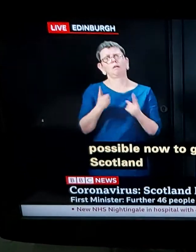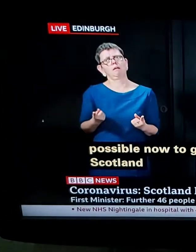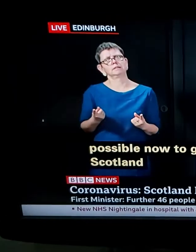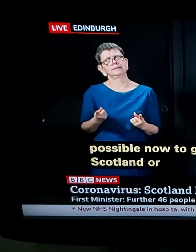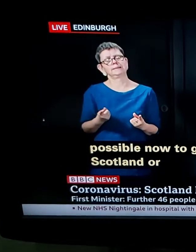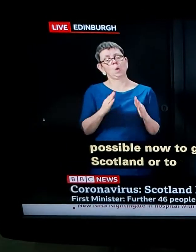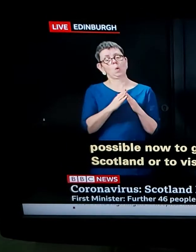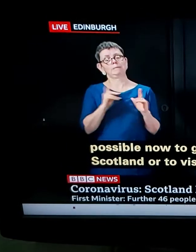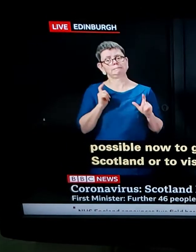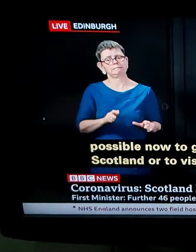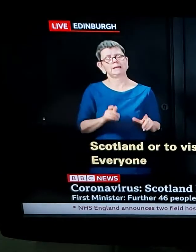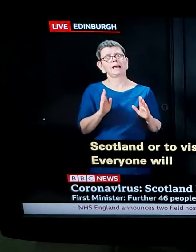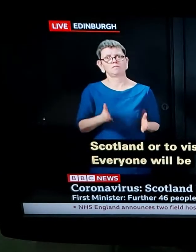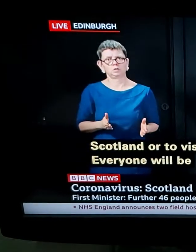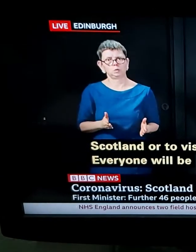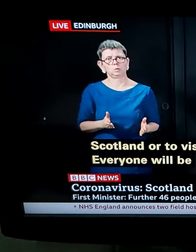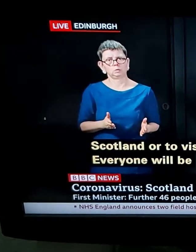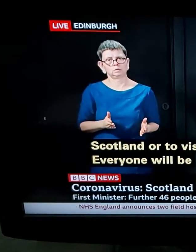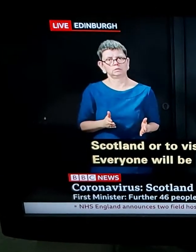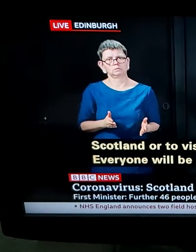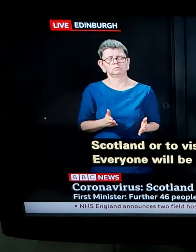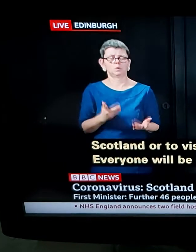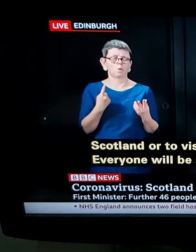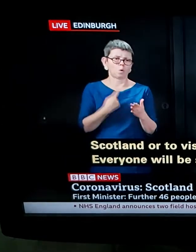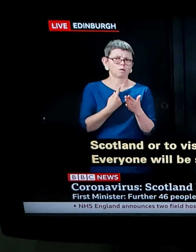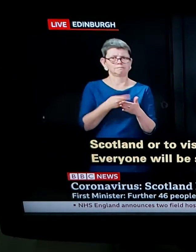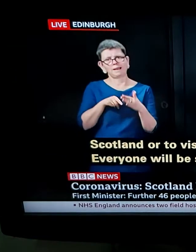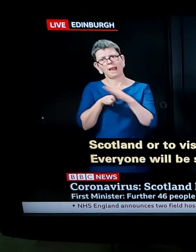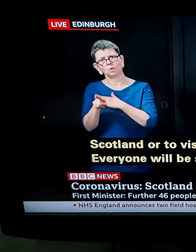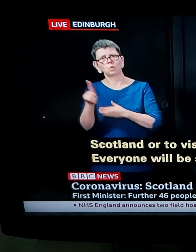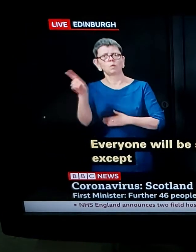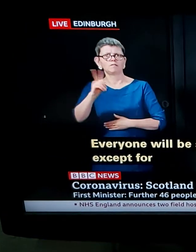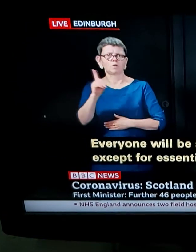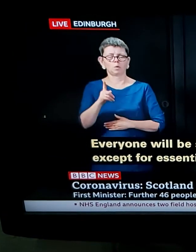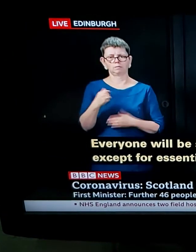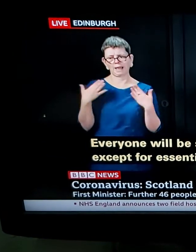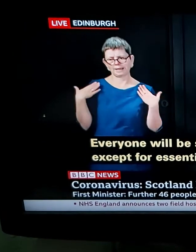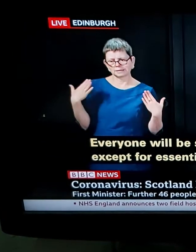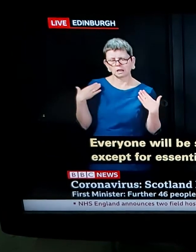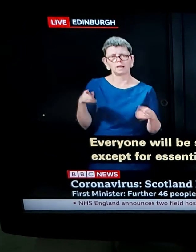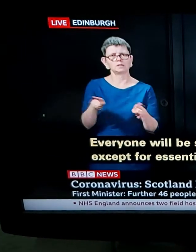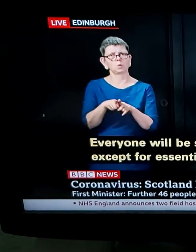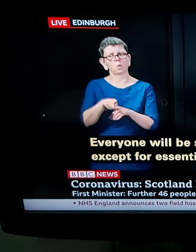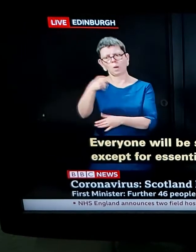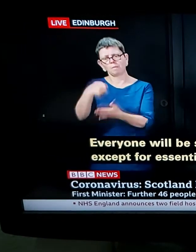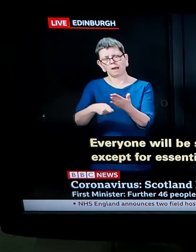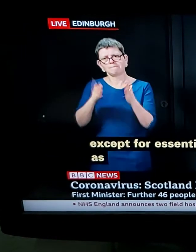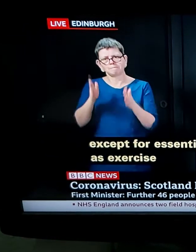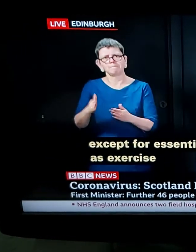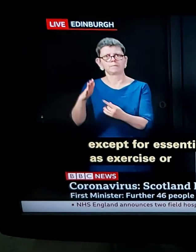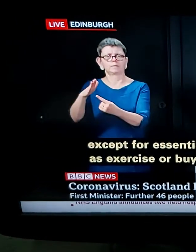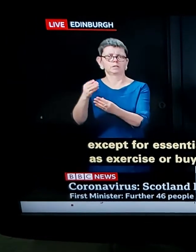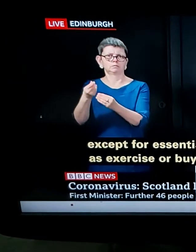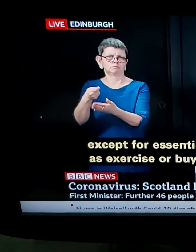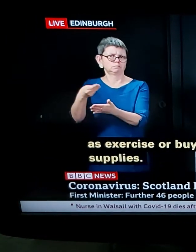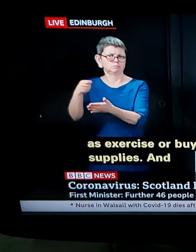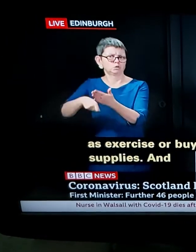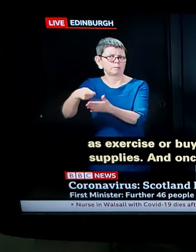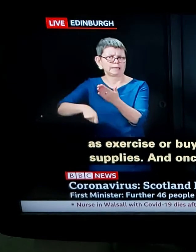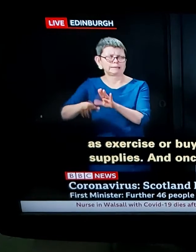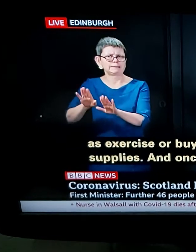home except for essential purposes such as exercise or buying essential supplies. And once again,